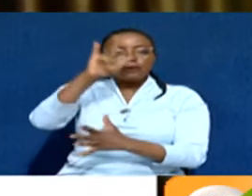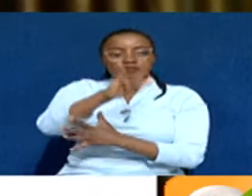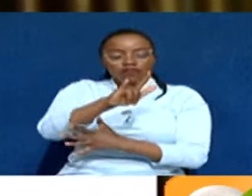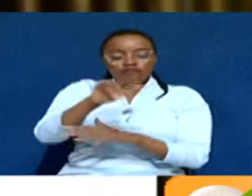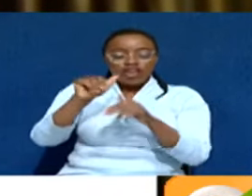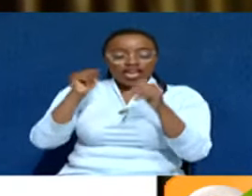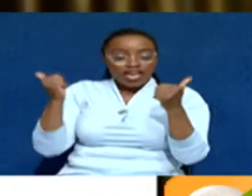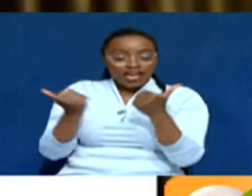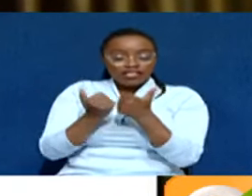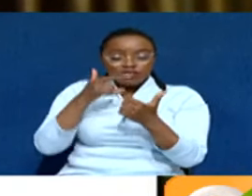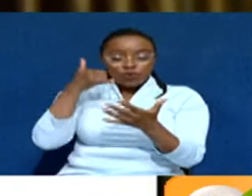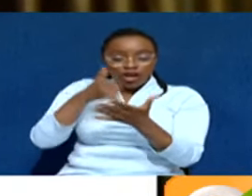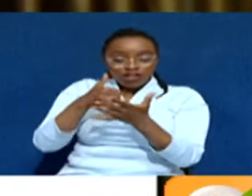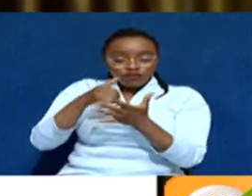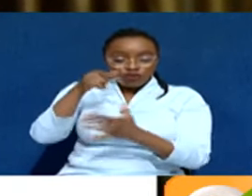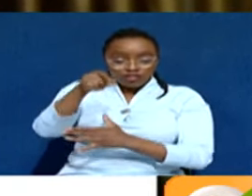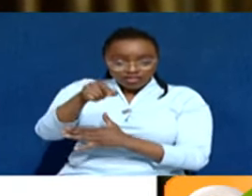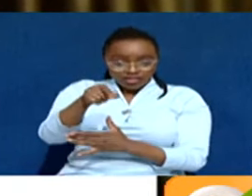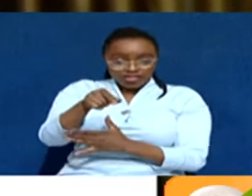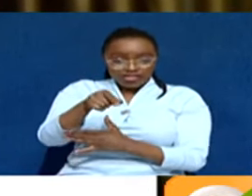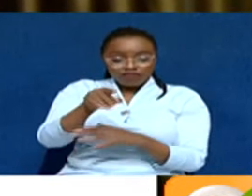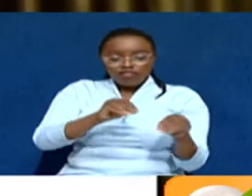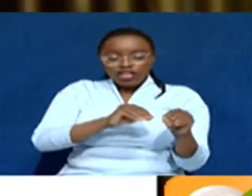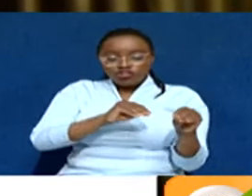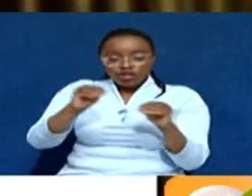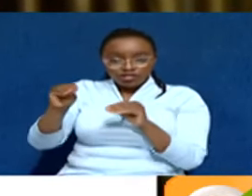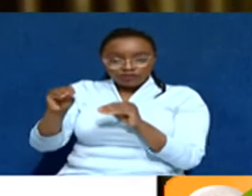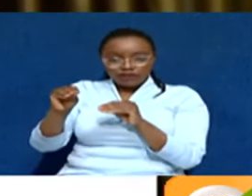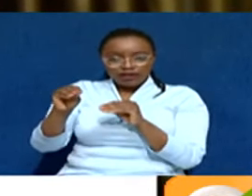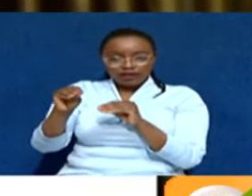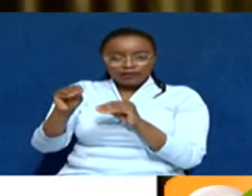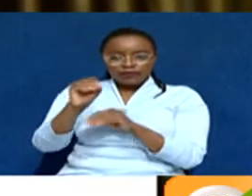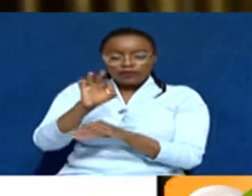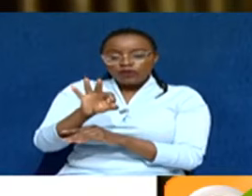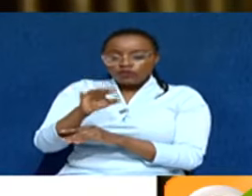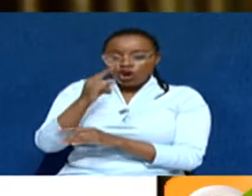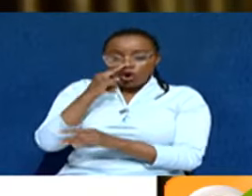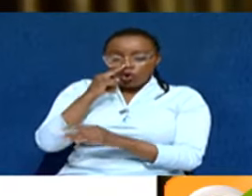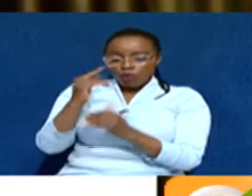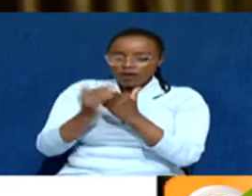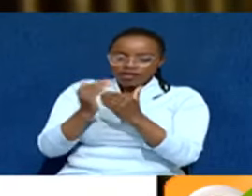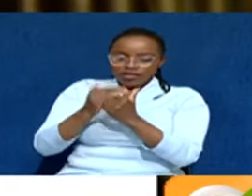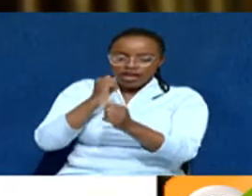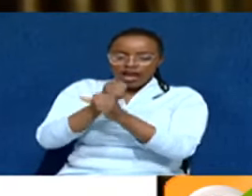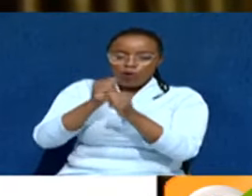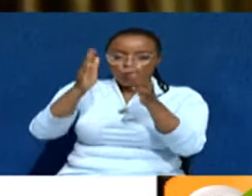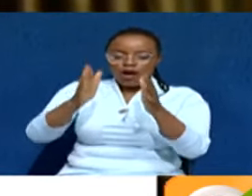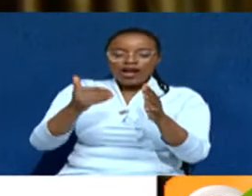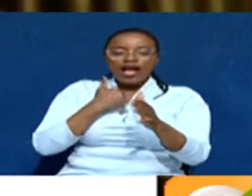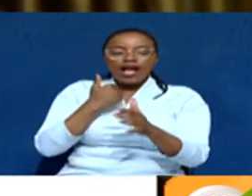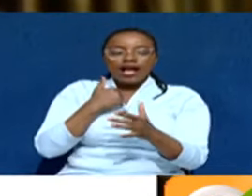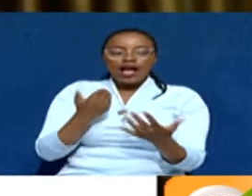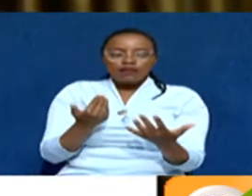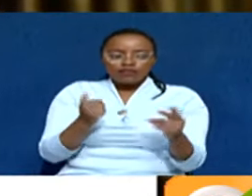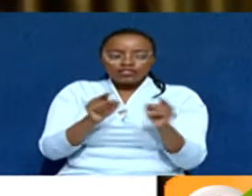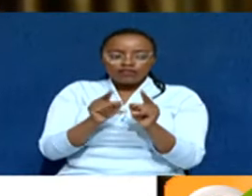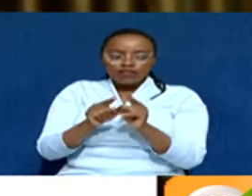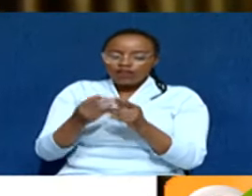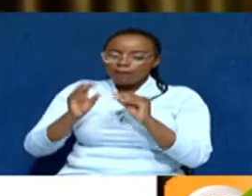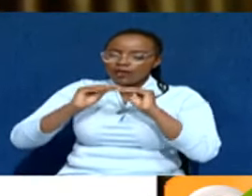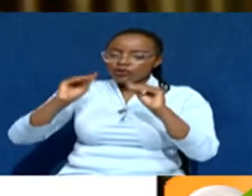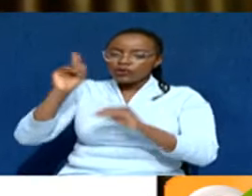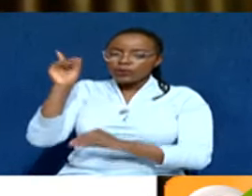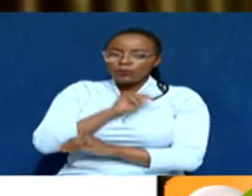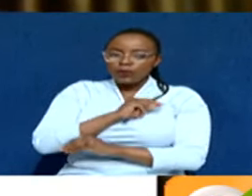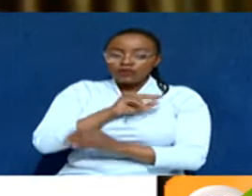And agencies who are engaged in this transfer of home care workers have also been